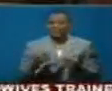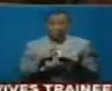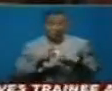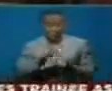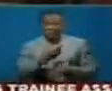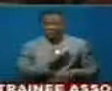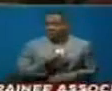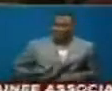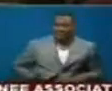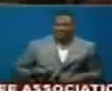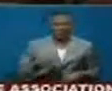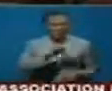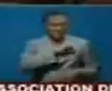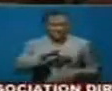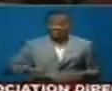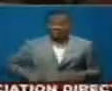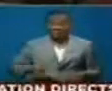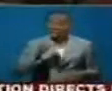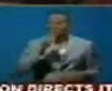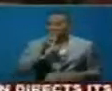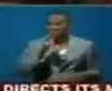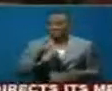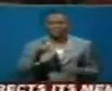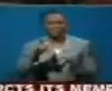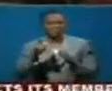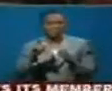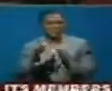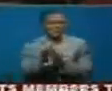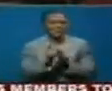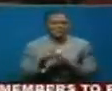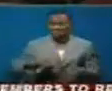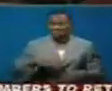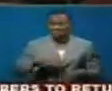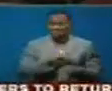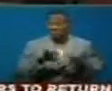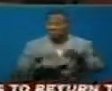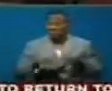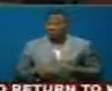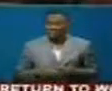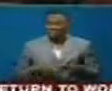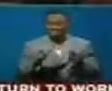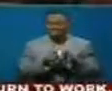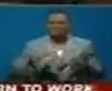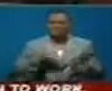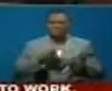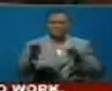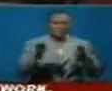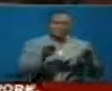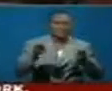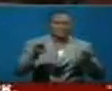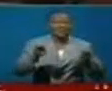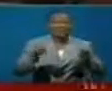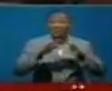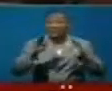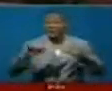of chiefs and queen mothers, judicial committees, and etc., and the general administration of the offices